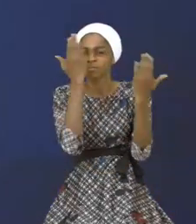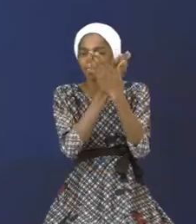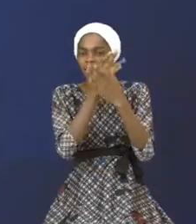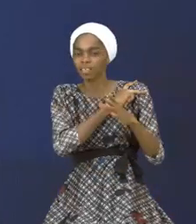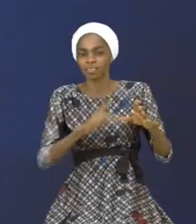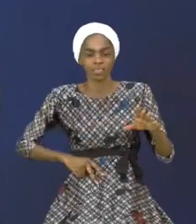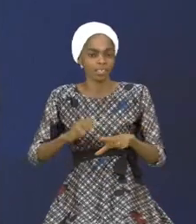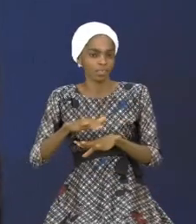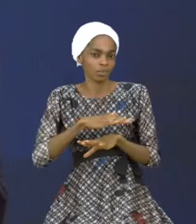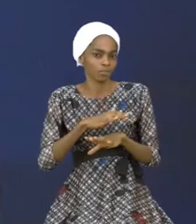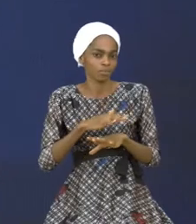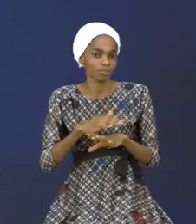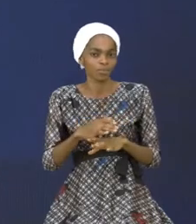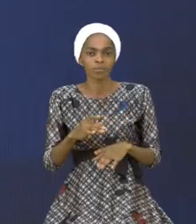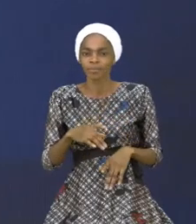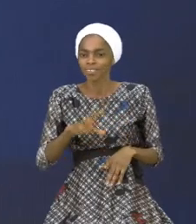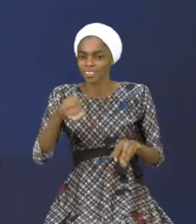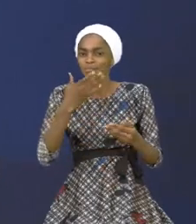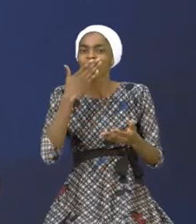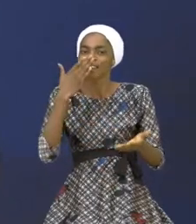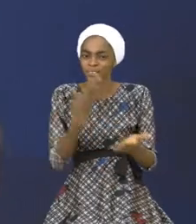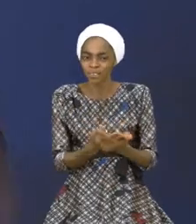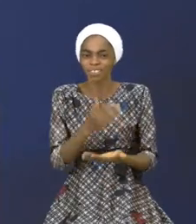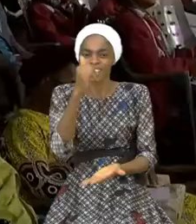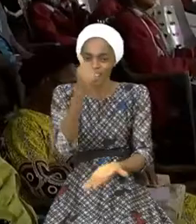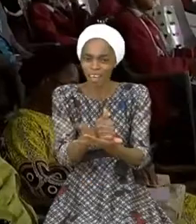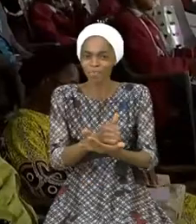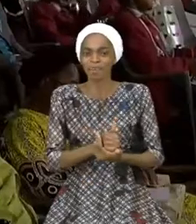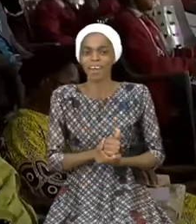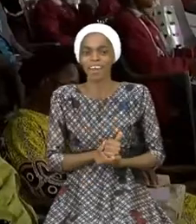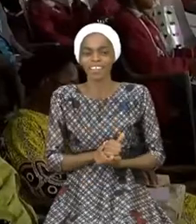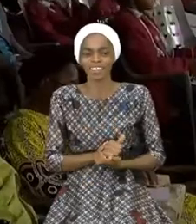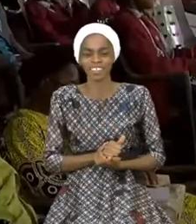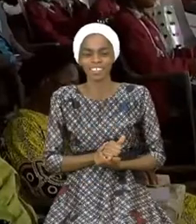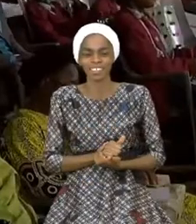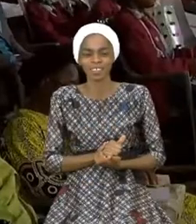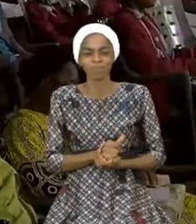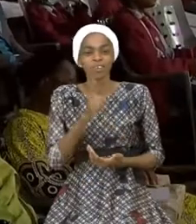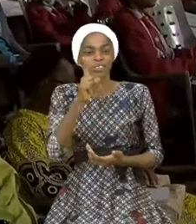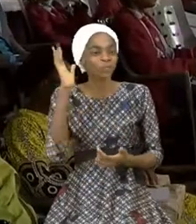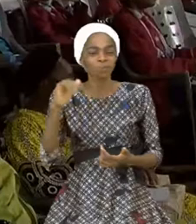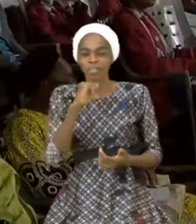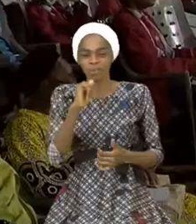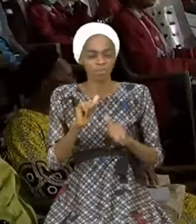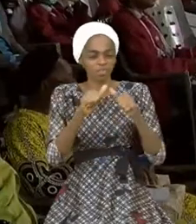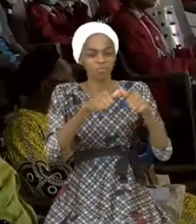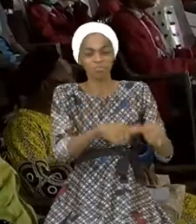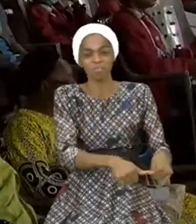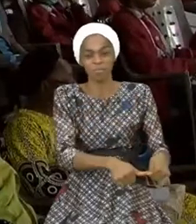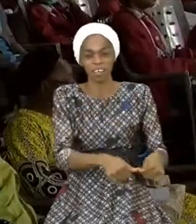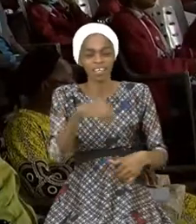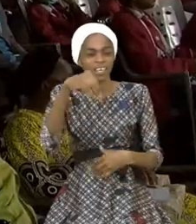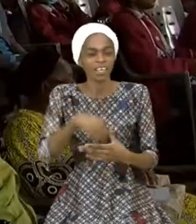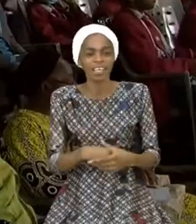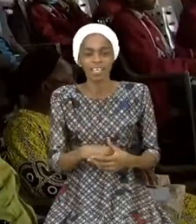kingdom. Give me good, better amen. You will not remain in